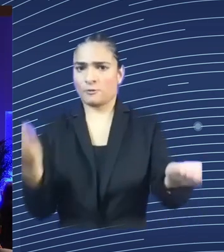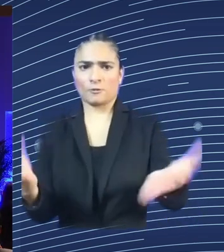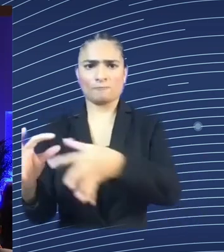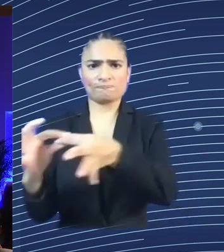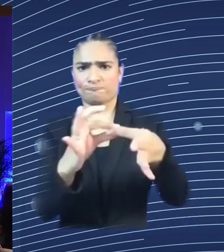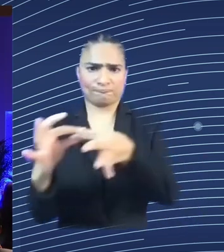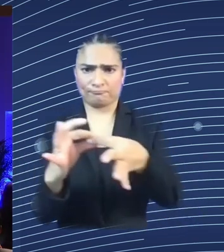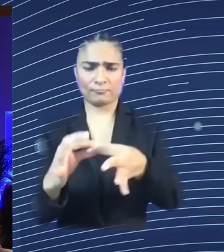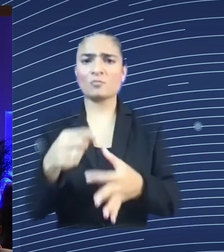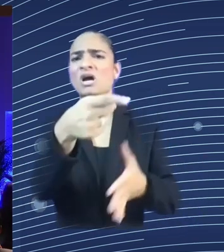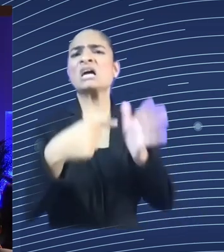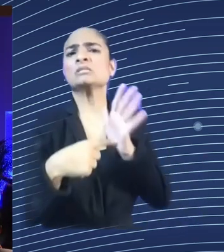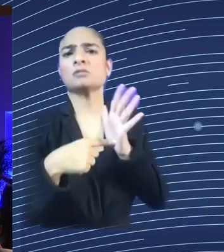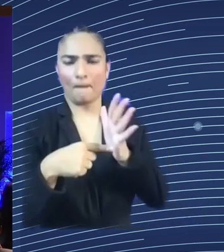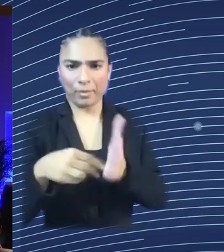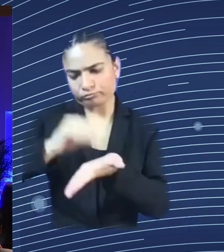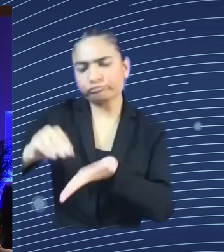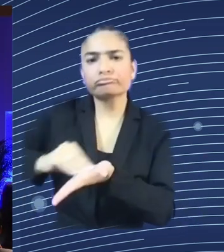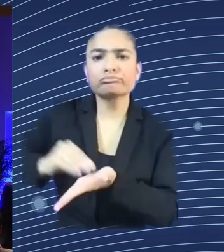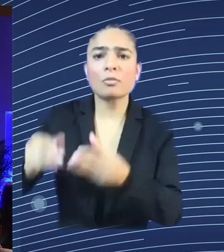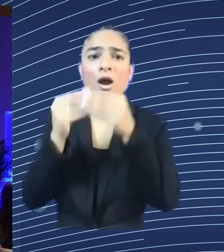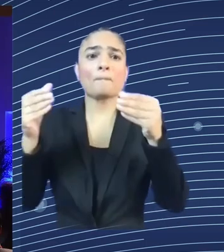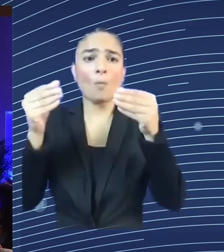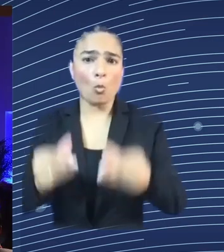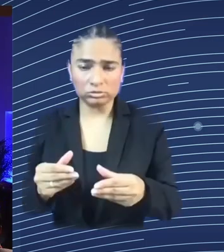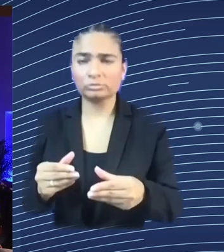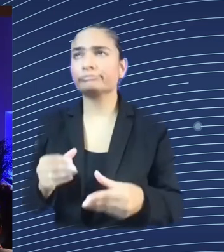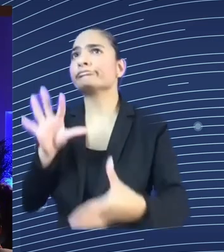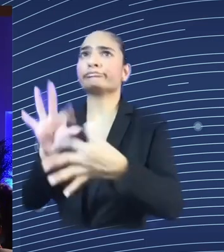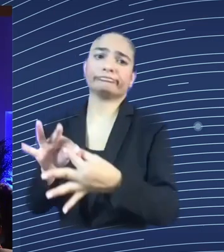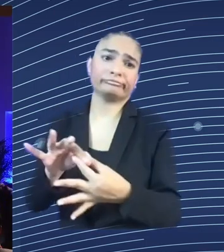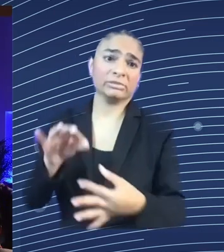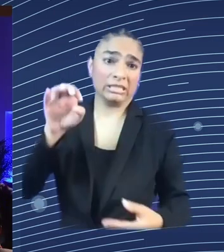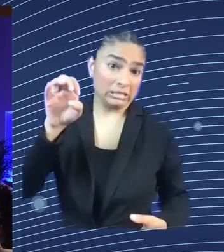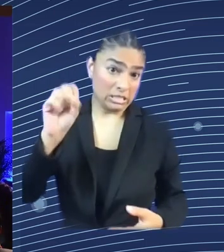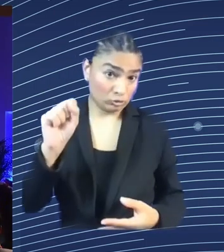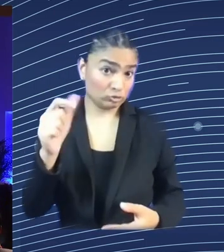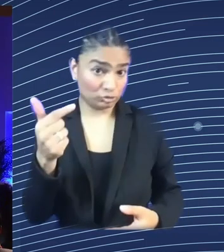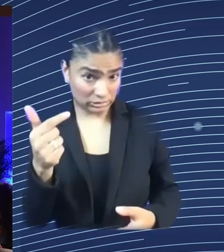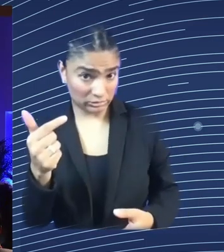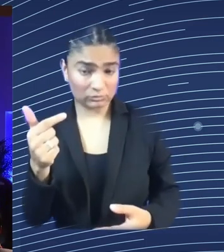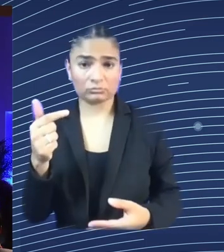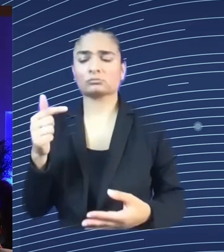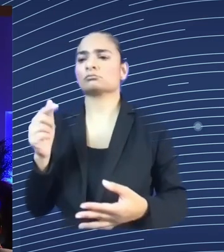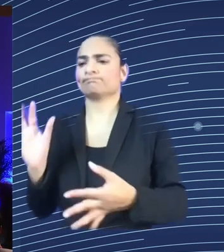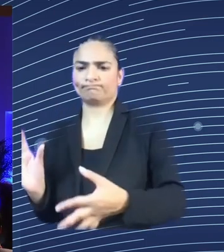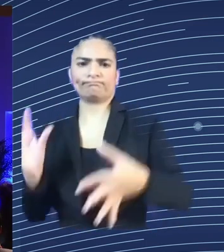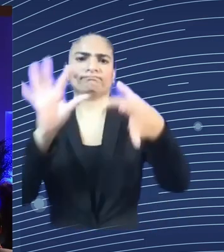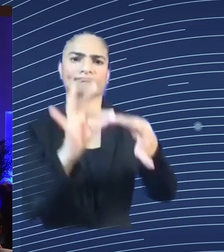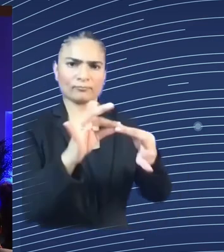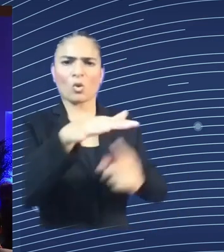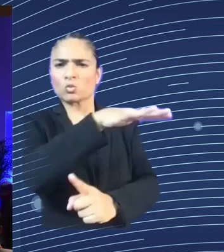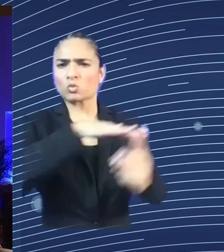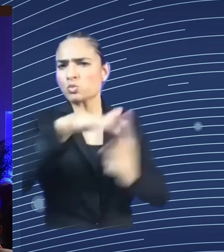cooperate with the social economy to, for example, identify where is the social washing? Or when you design